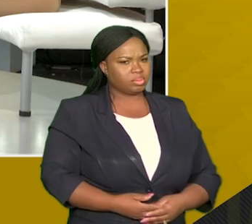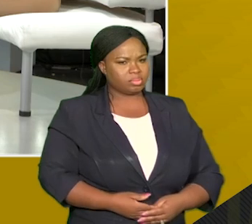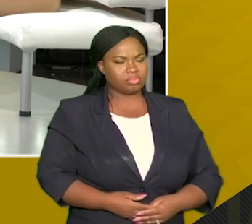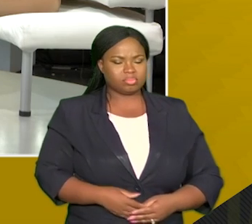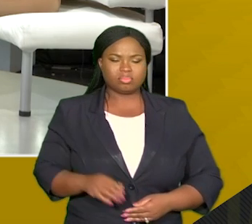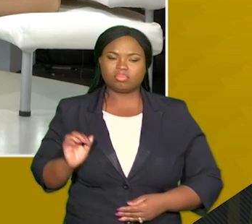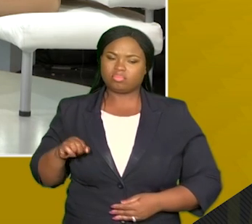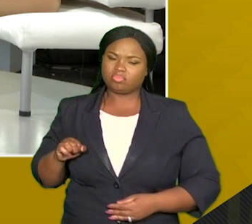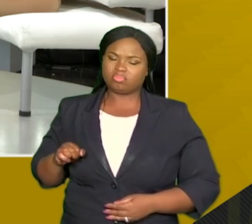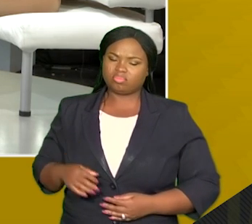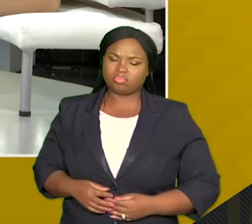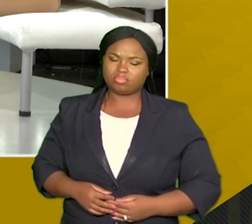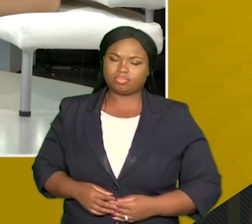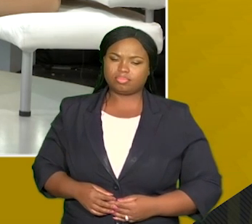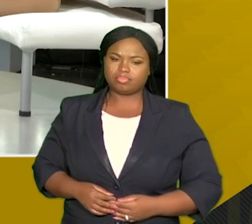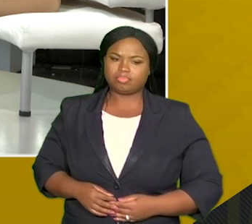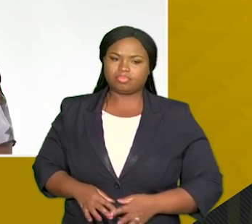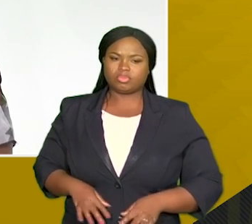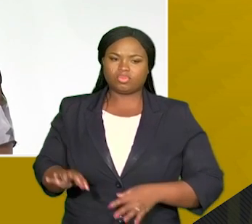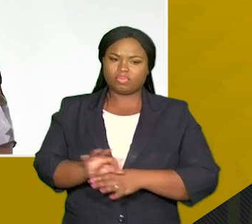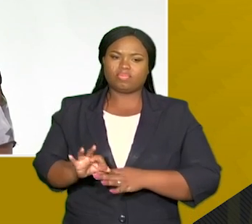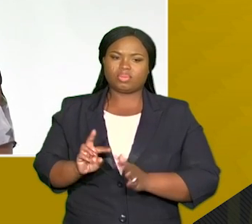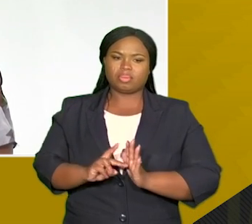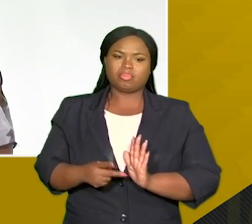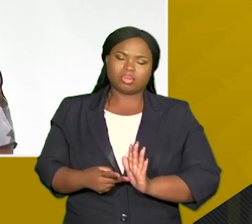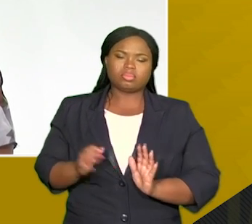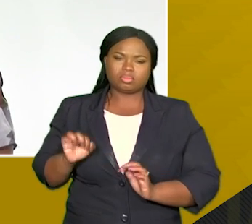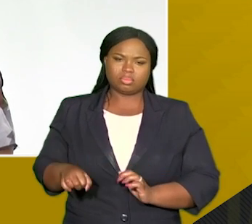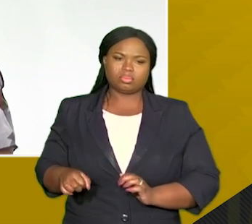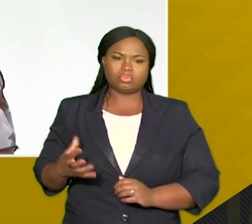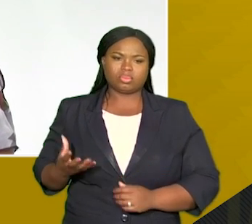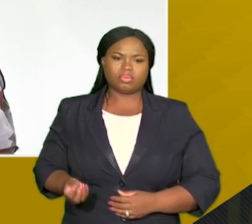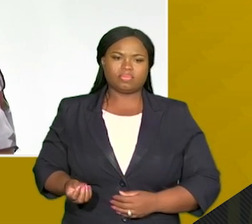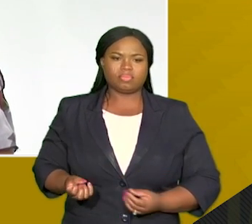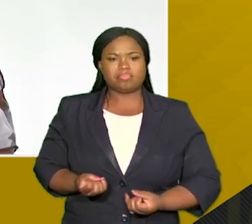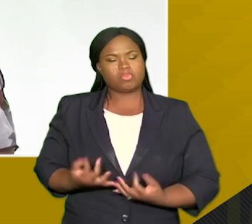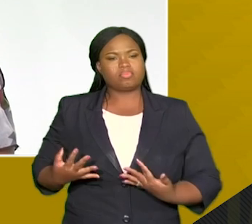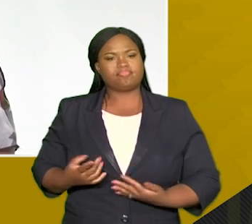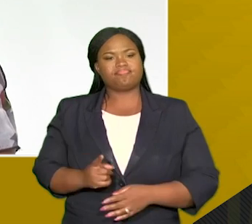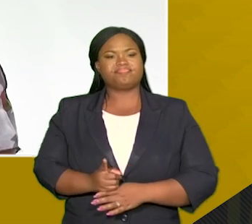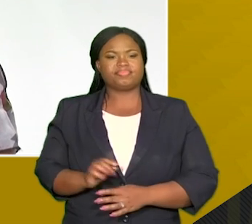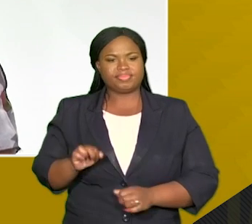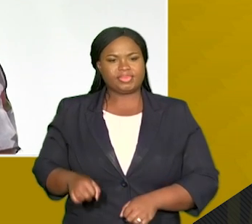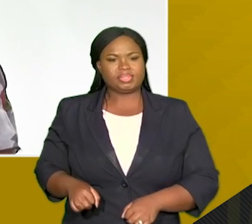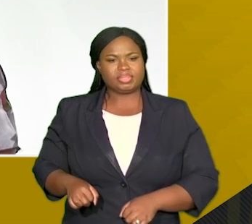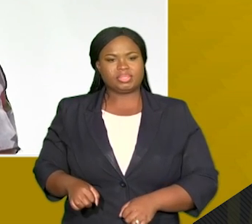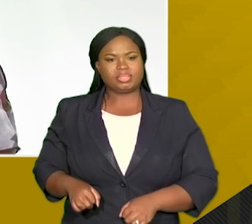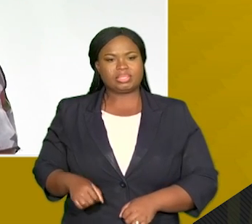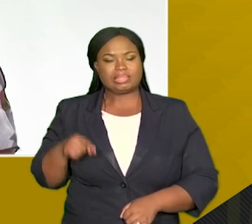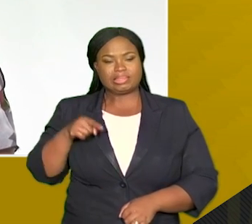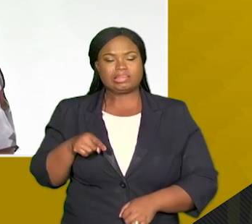Yes, we did. We had plans tse leng gore most of the time dine di batla